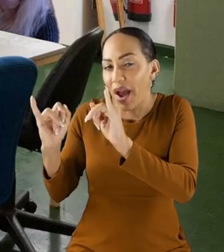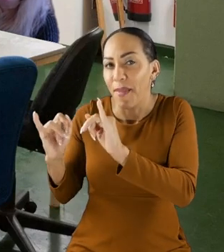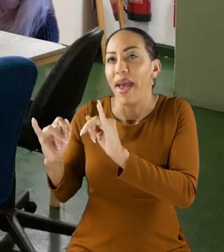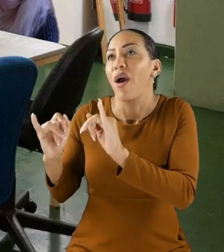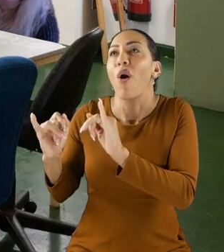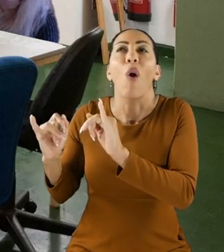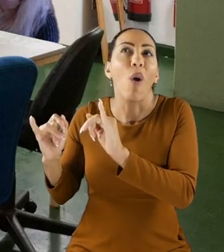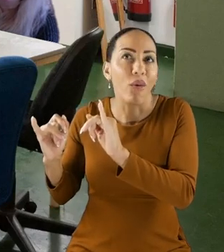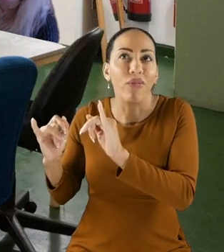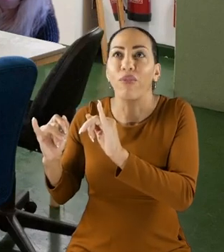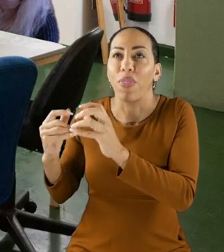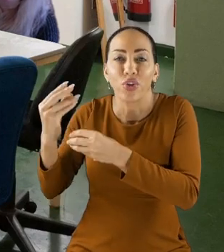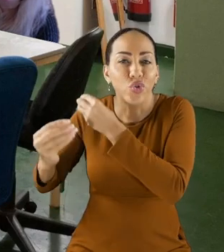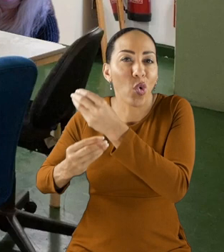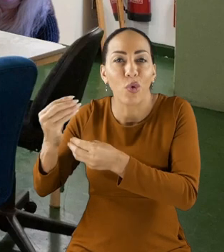So I think that's kind of